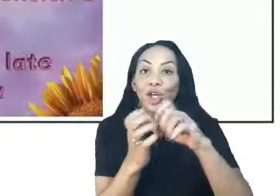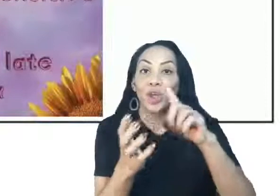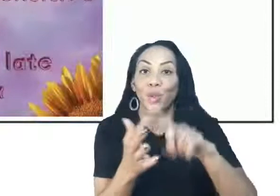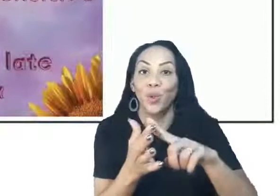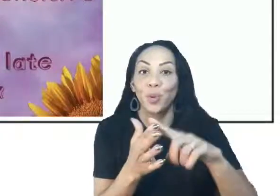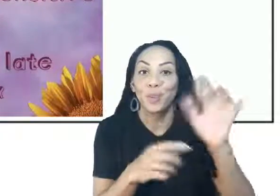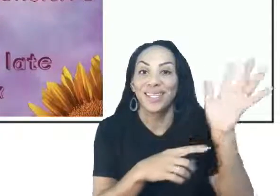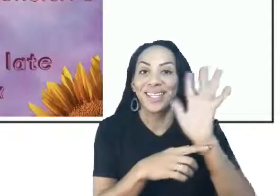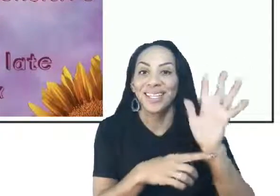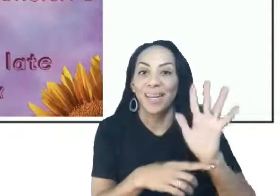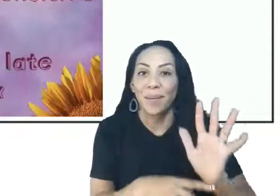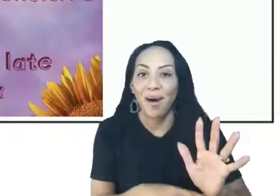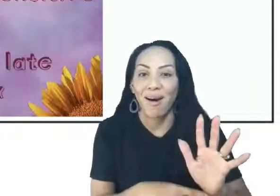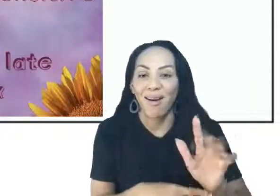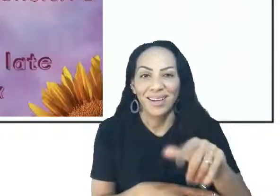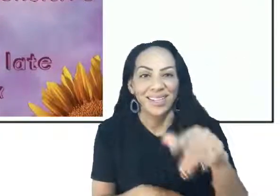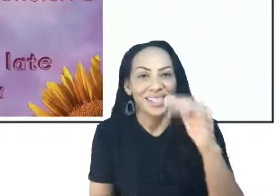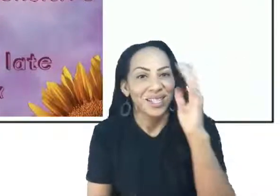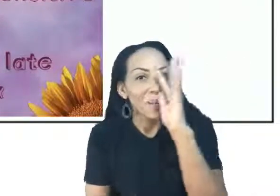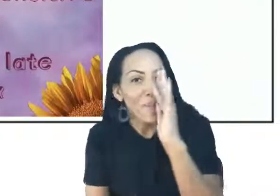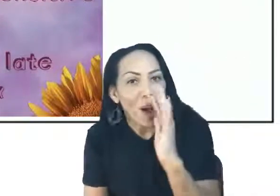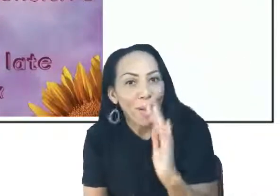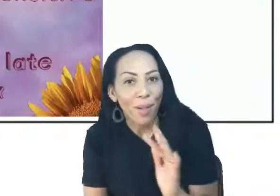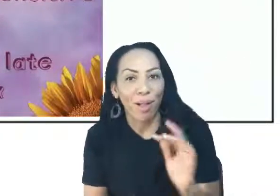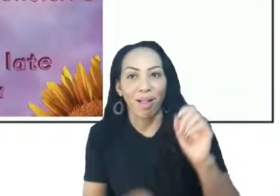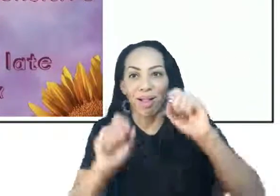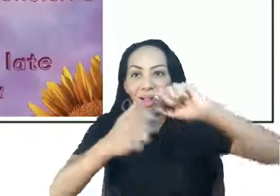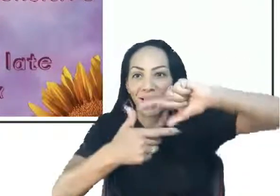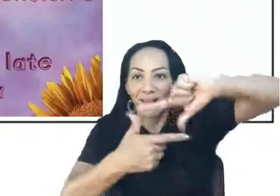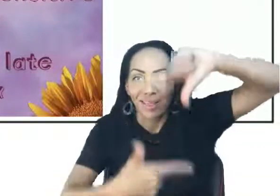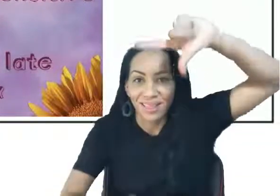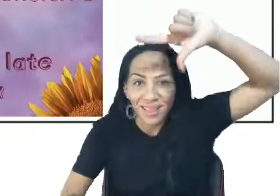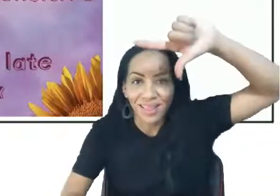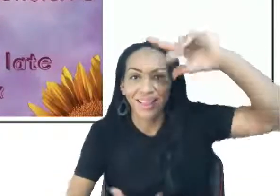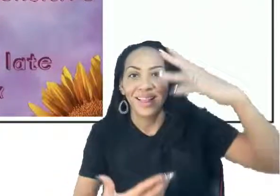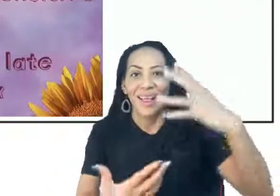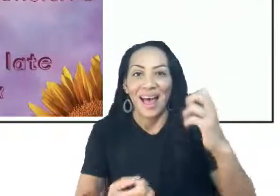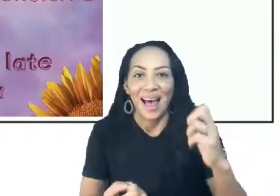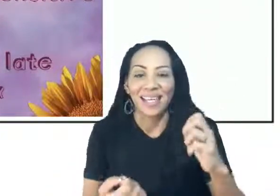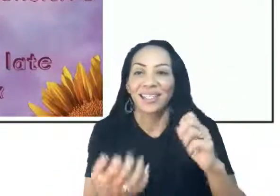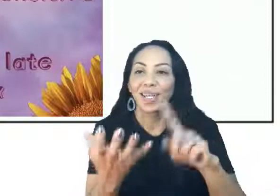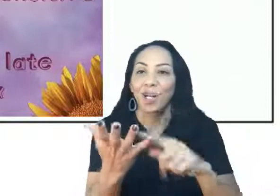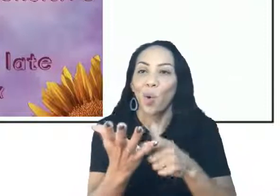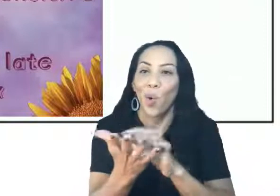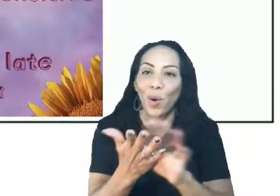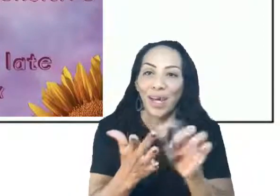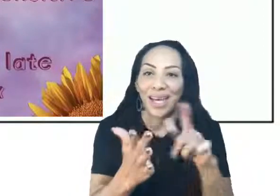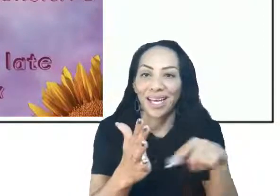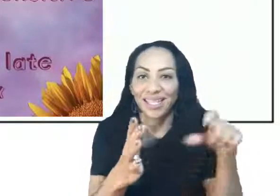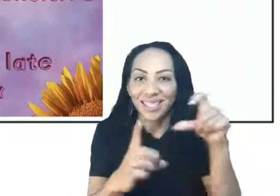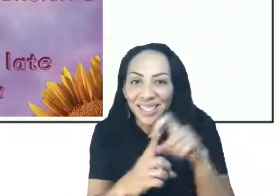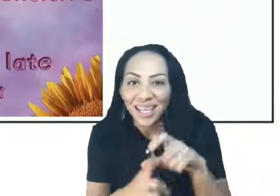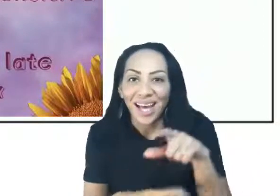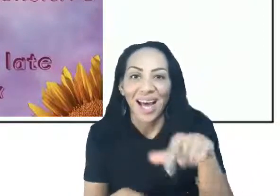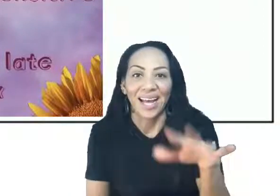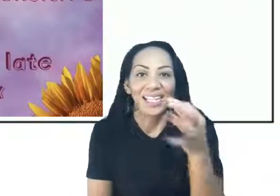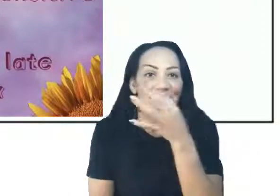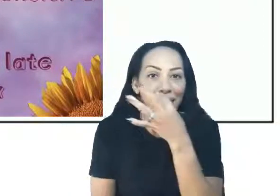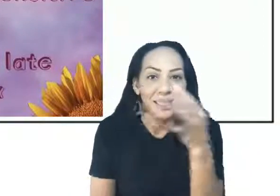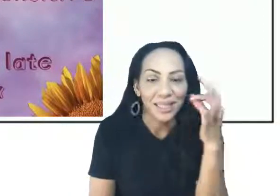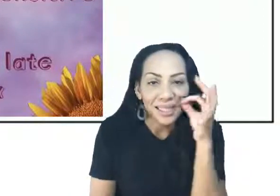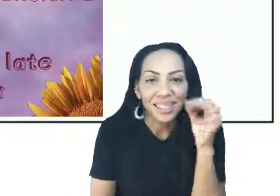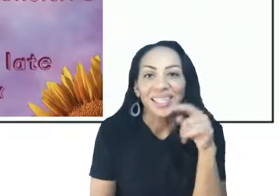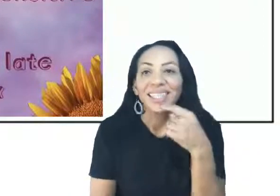all kinds of vibrant, it's got an orchid and a sunflower and a daisy, and it says a multi-sensory feast for tired and sensitive